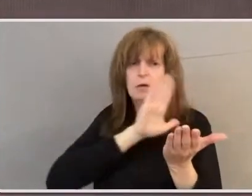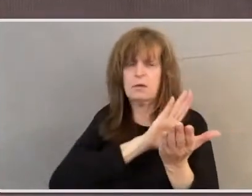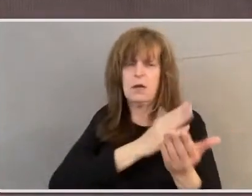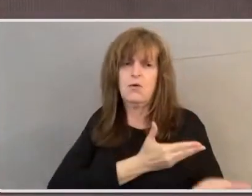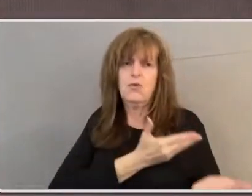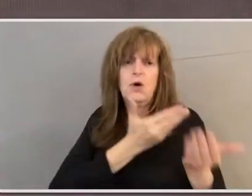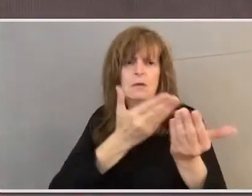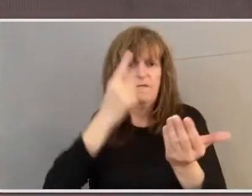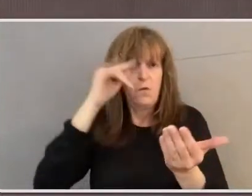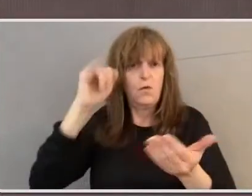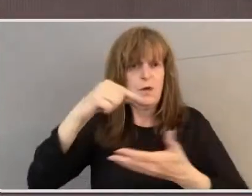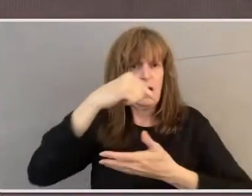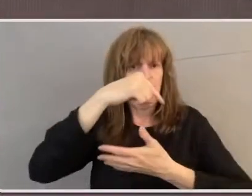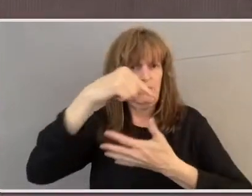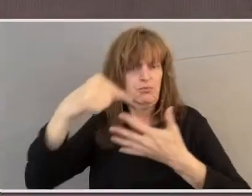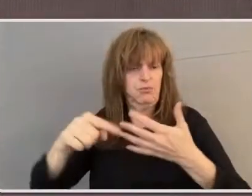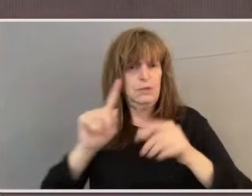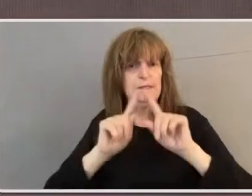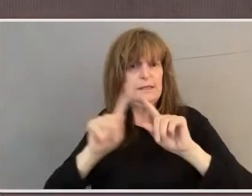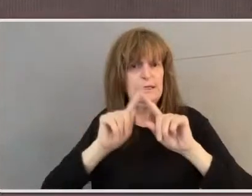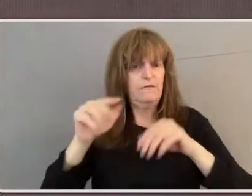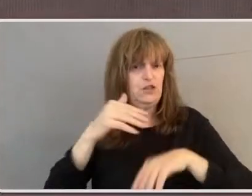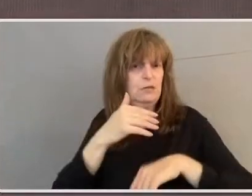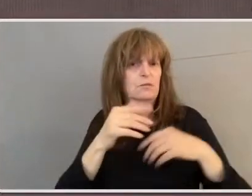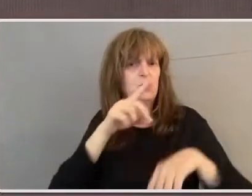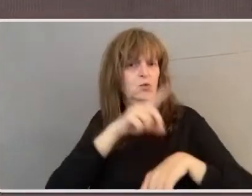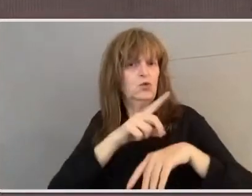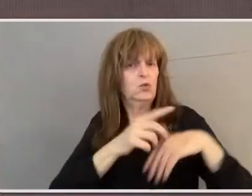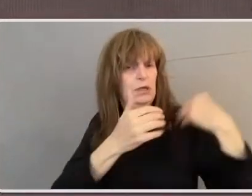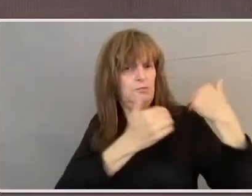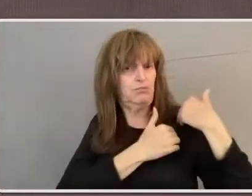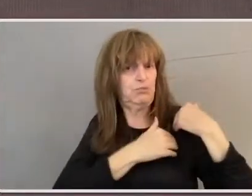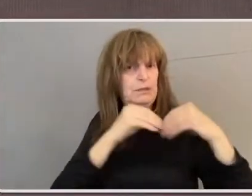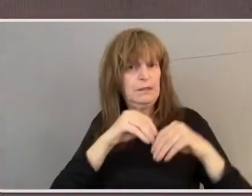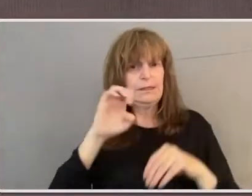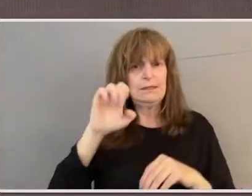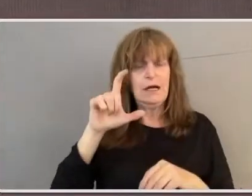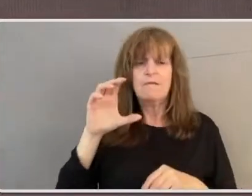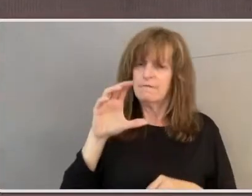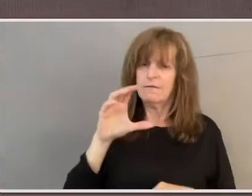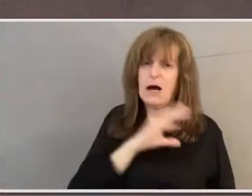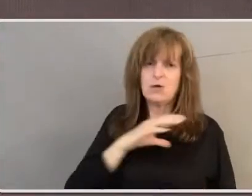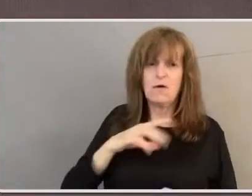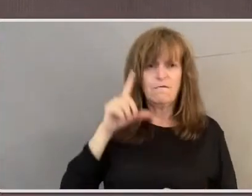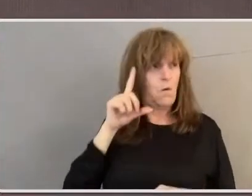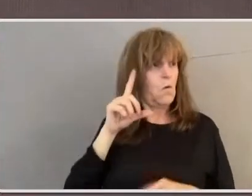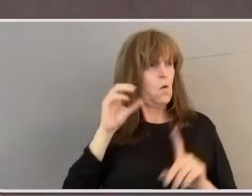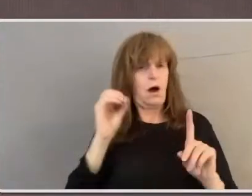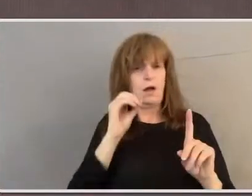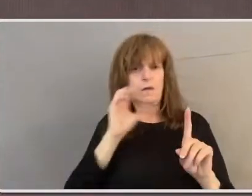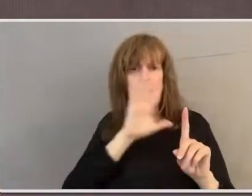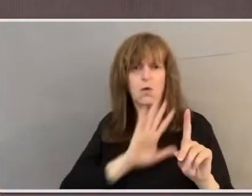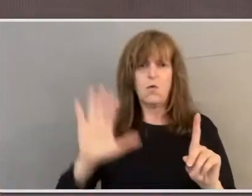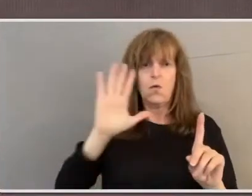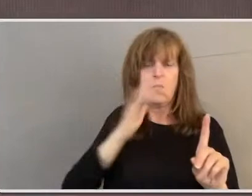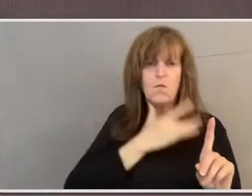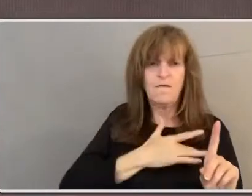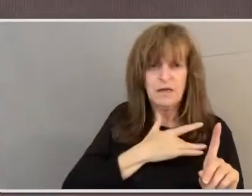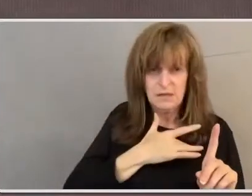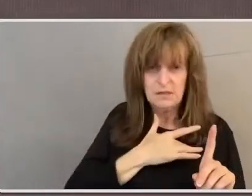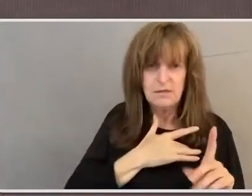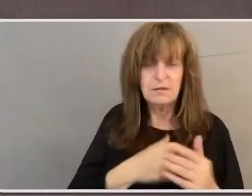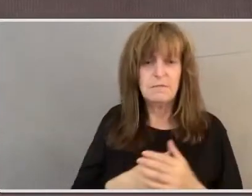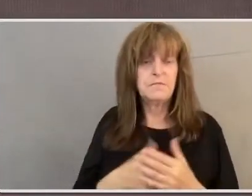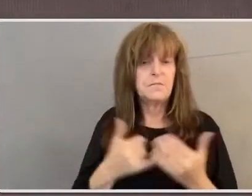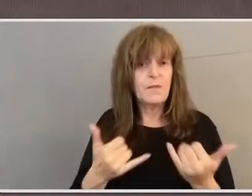the Executive Council of the Province of Ontario. I will now present the recommendation document to Her Honour